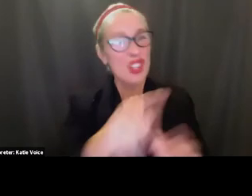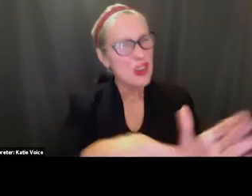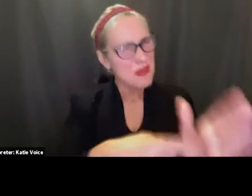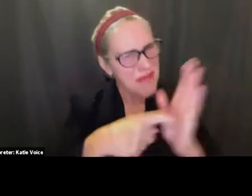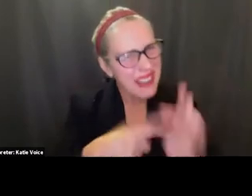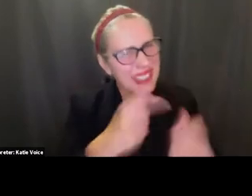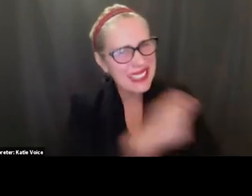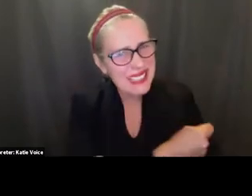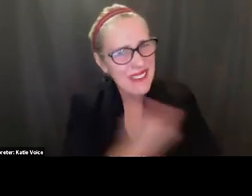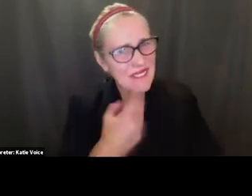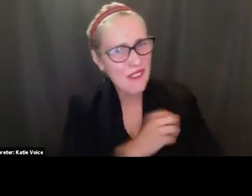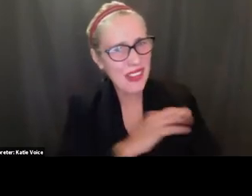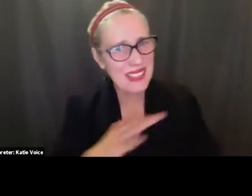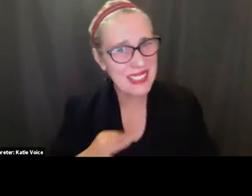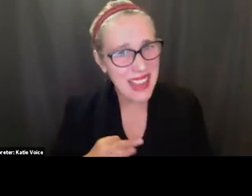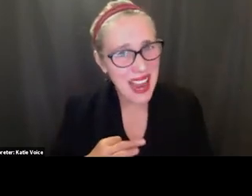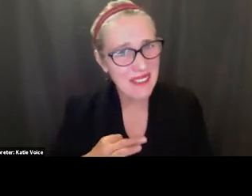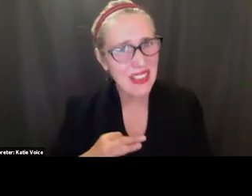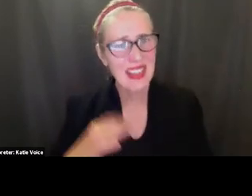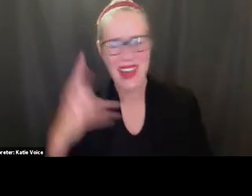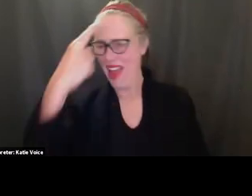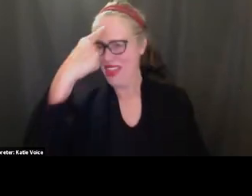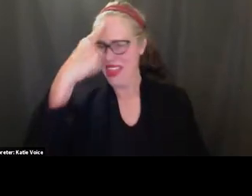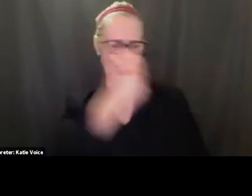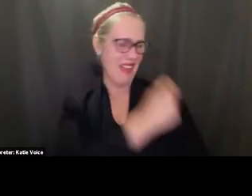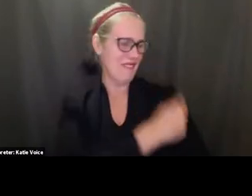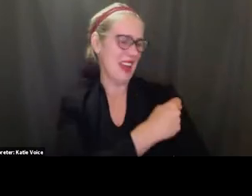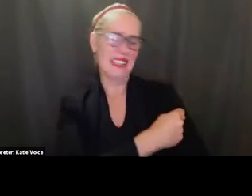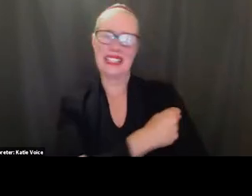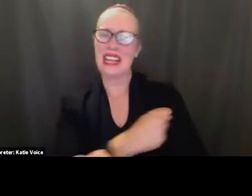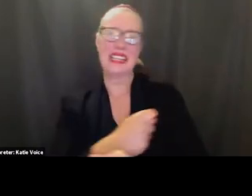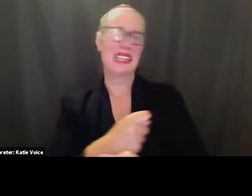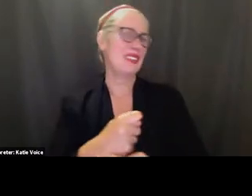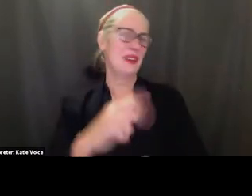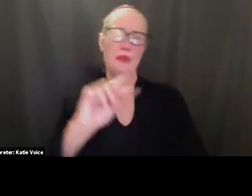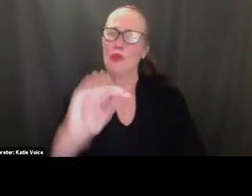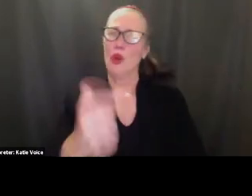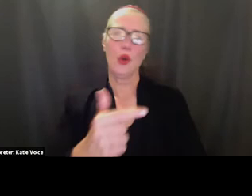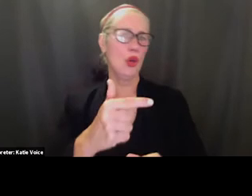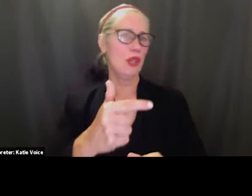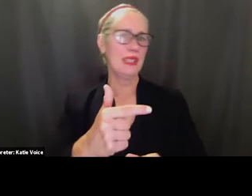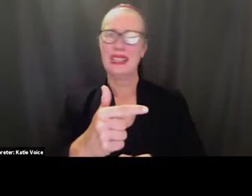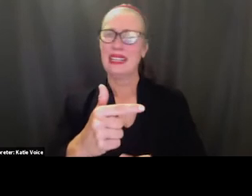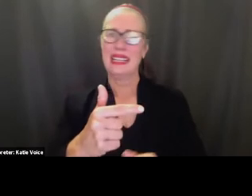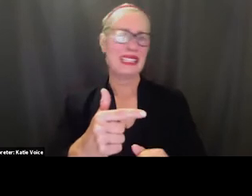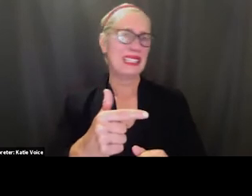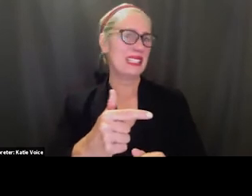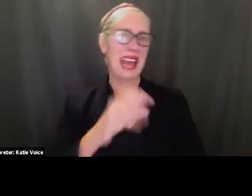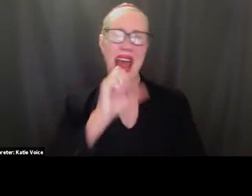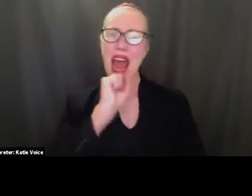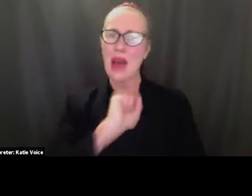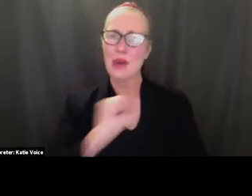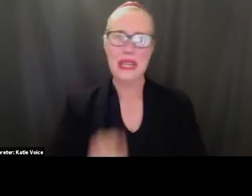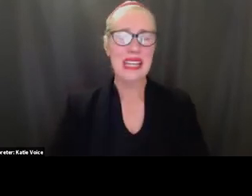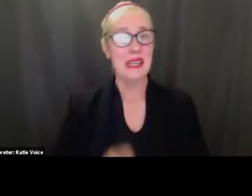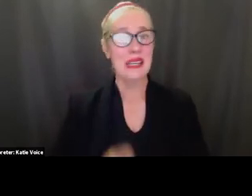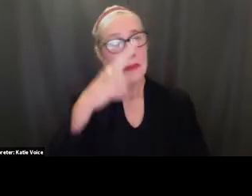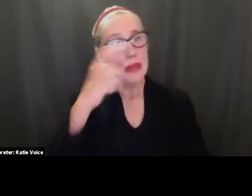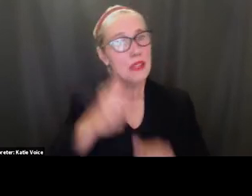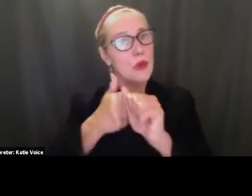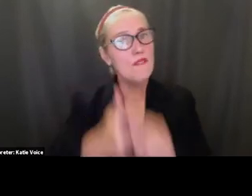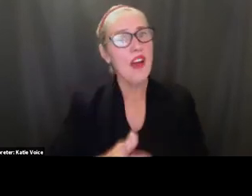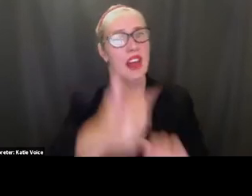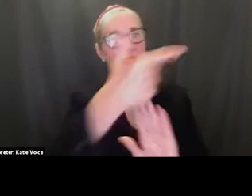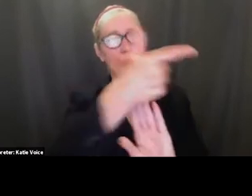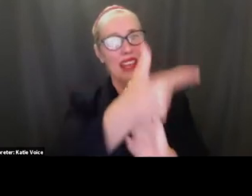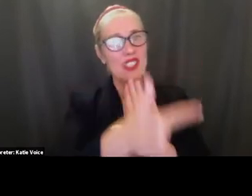that vaccine is outdated and unfortunately with a lot of legislation that you guys work so slow you don't